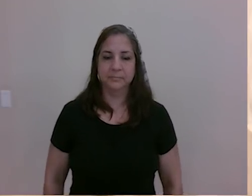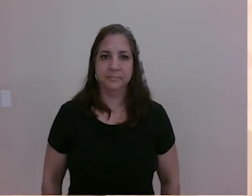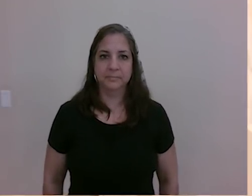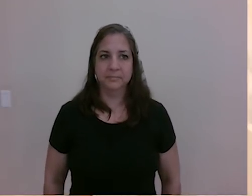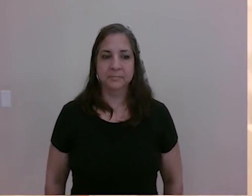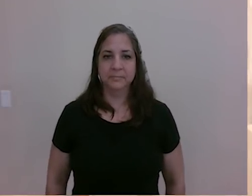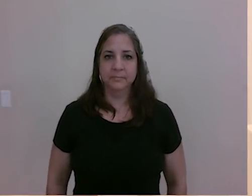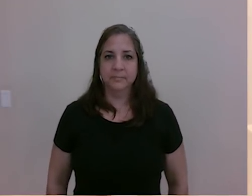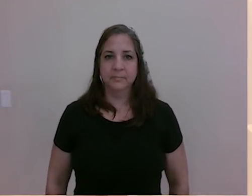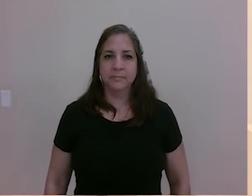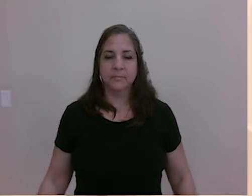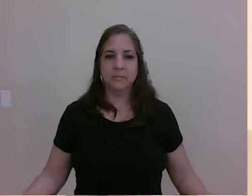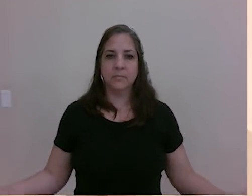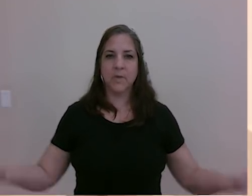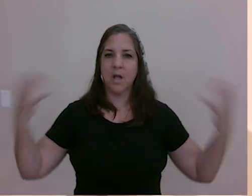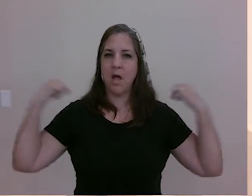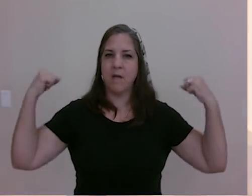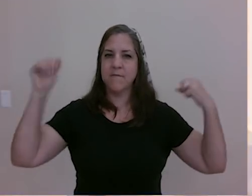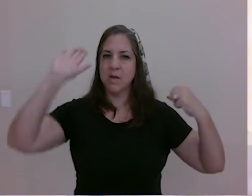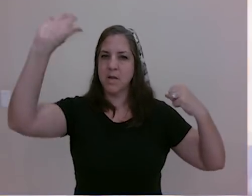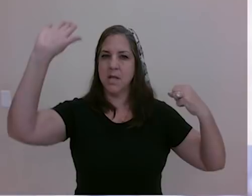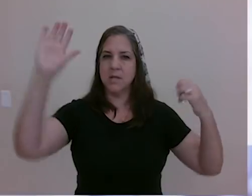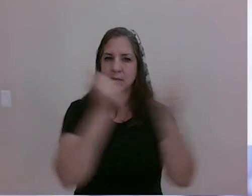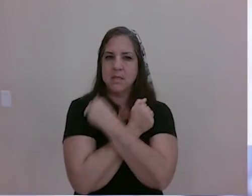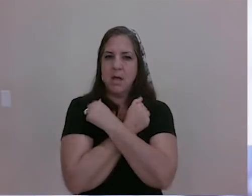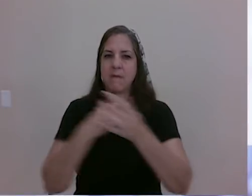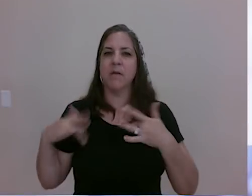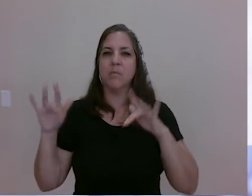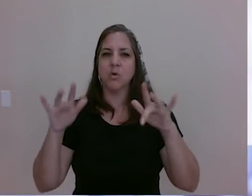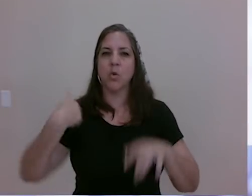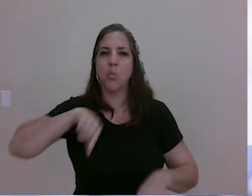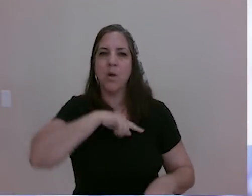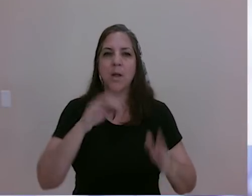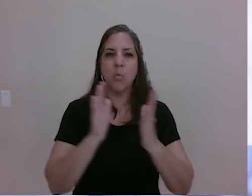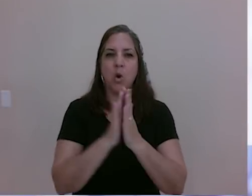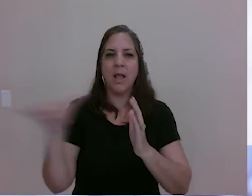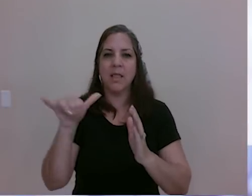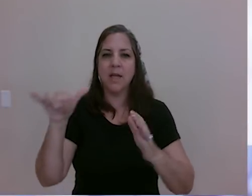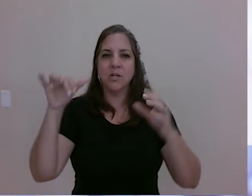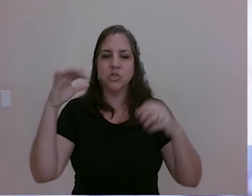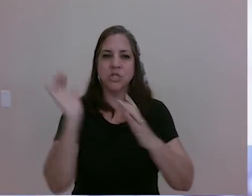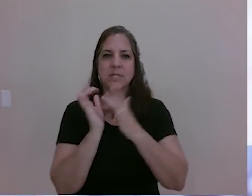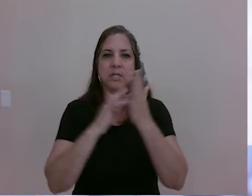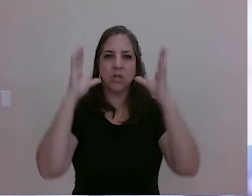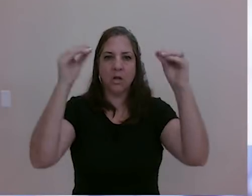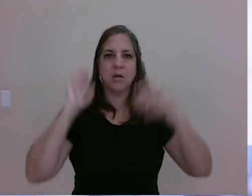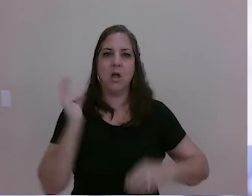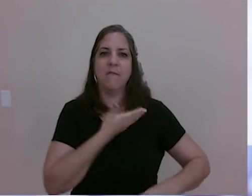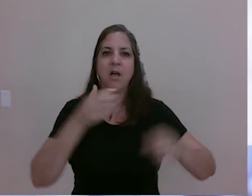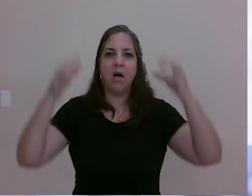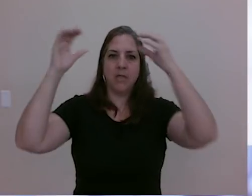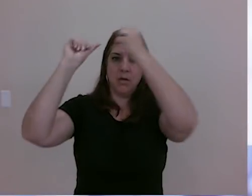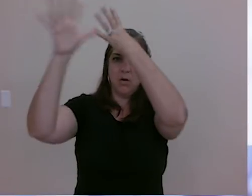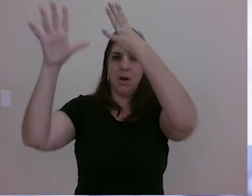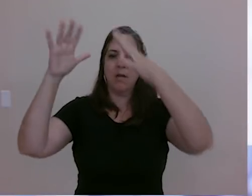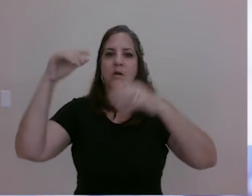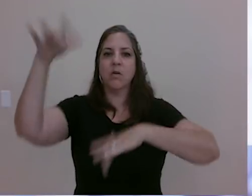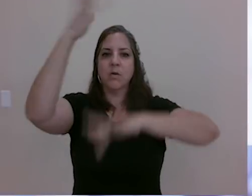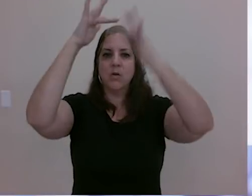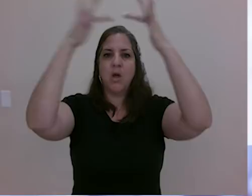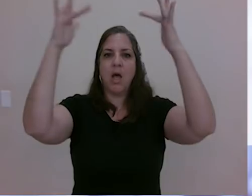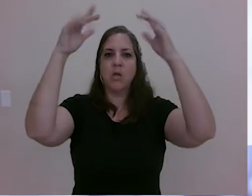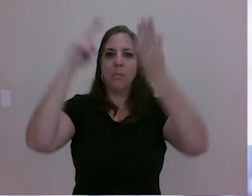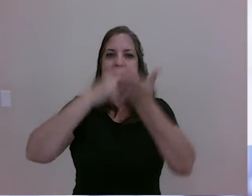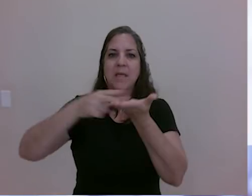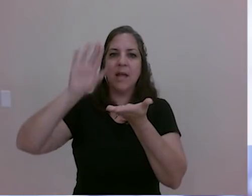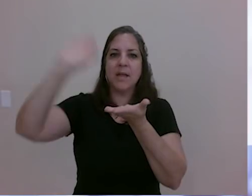Confident in God's love and mercy, we pray as Jesus taught. Our Father, who art in heaven, hallowed be thy